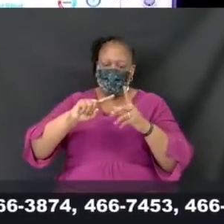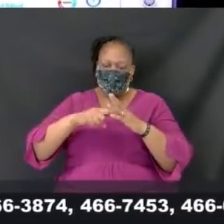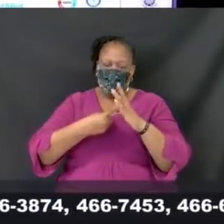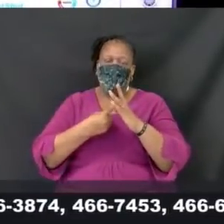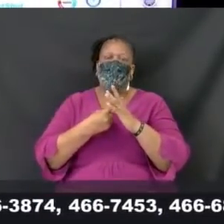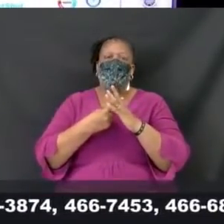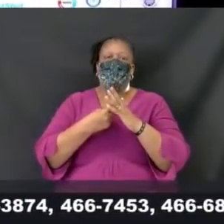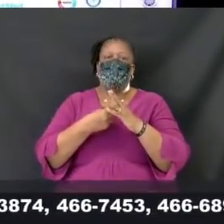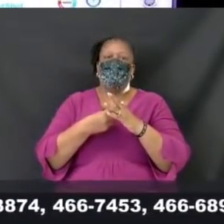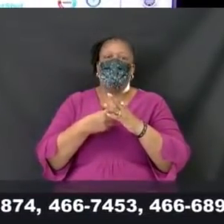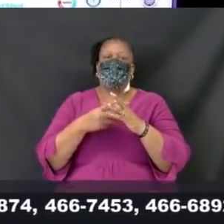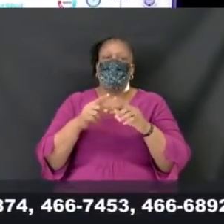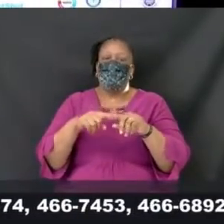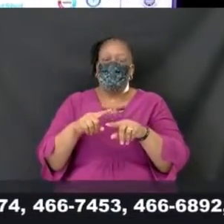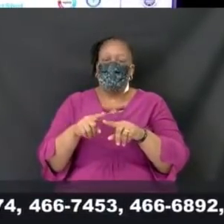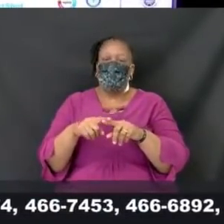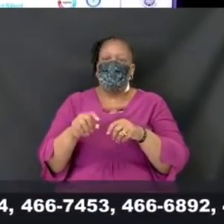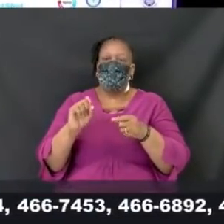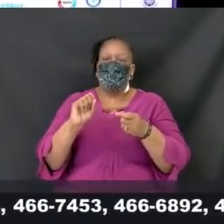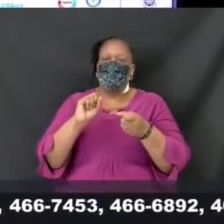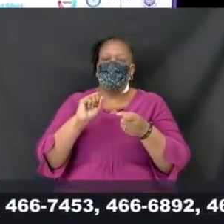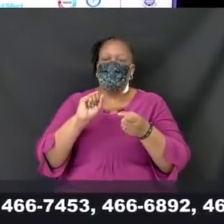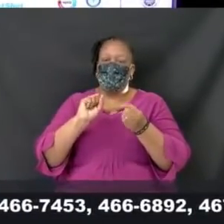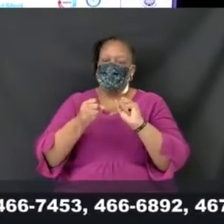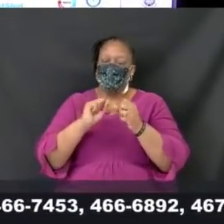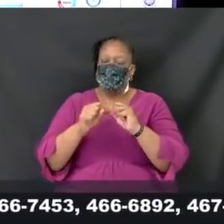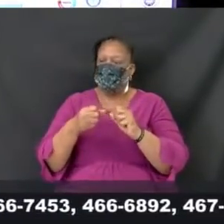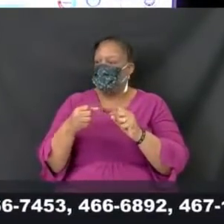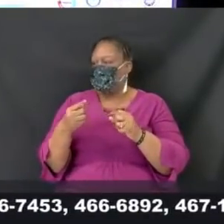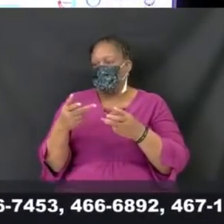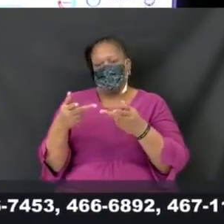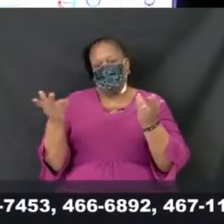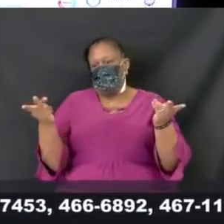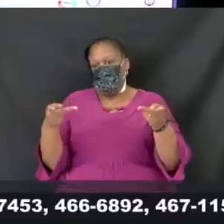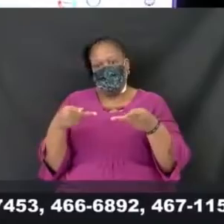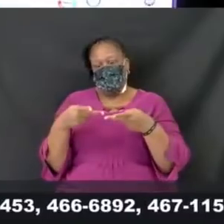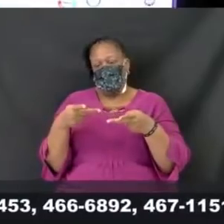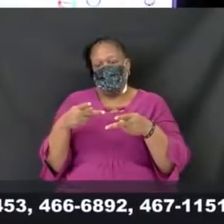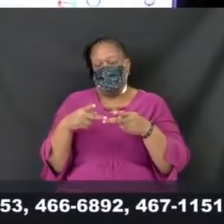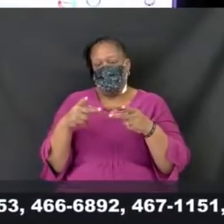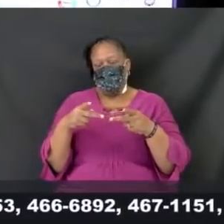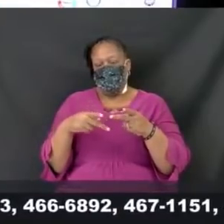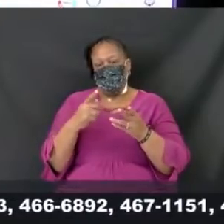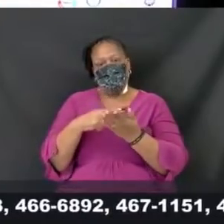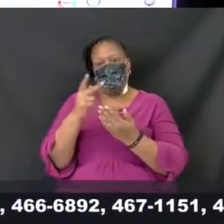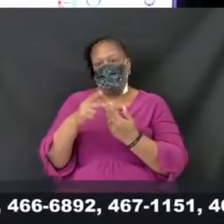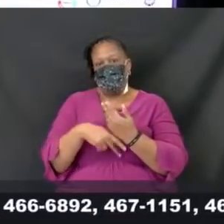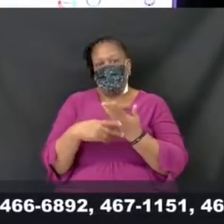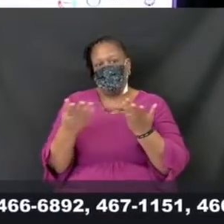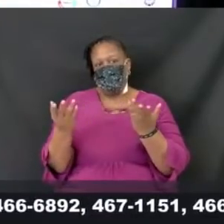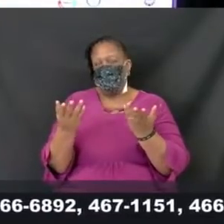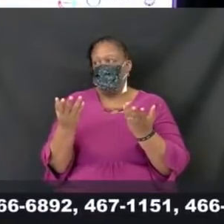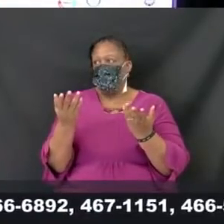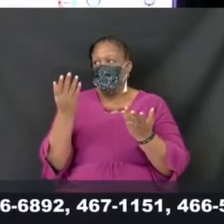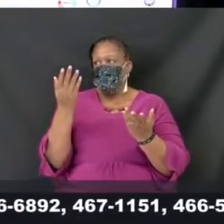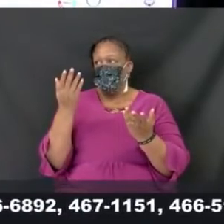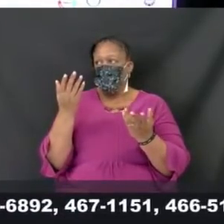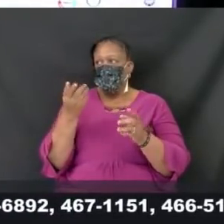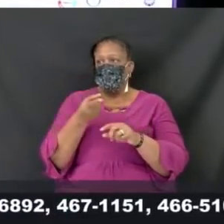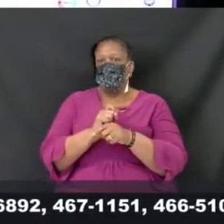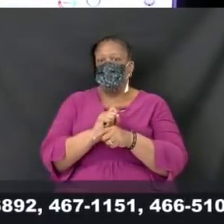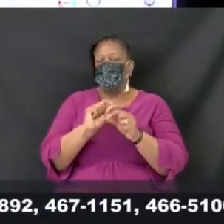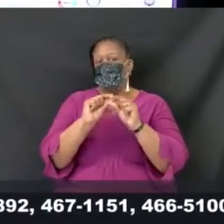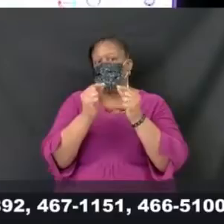we will be receiving a proposal from the St. Kitts and Nevis Athletic Association in terms